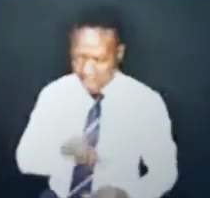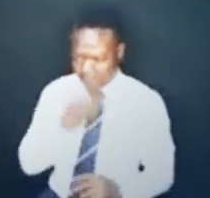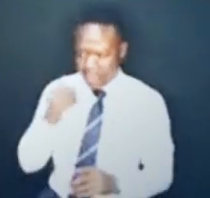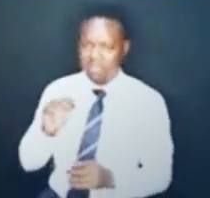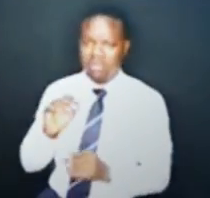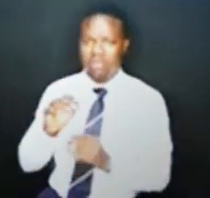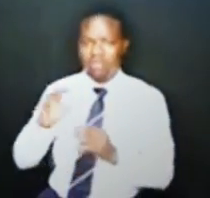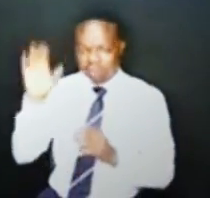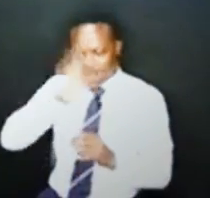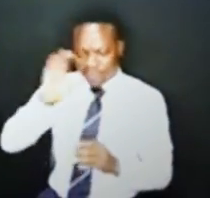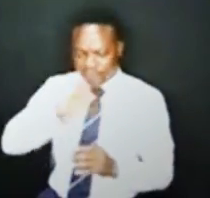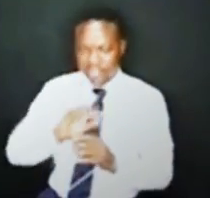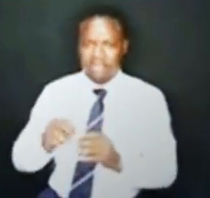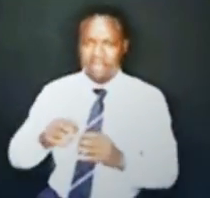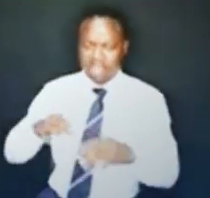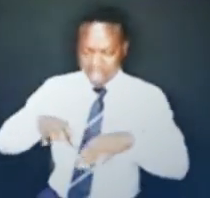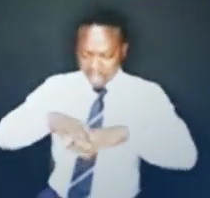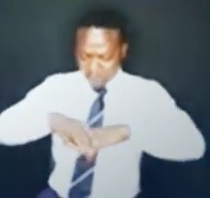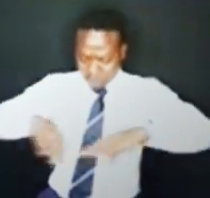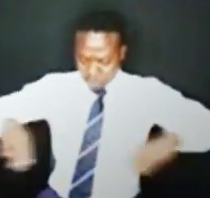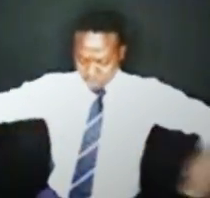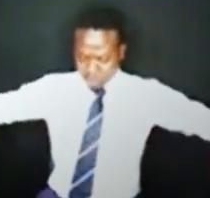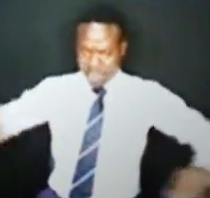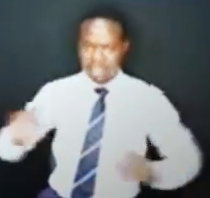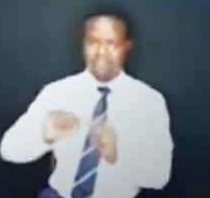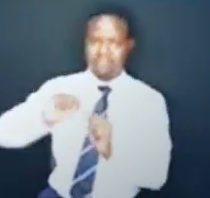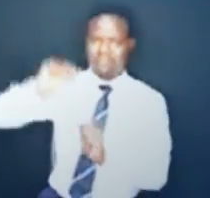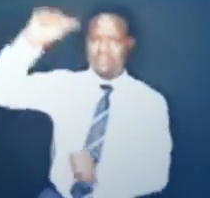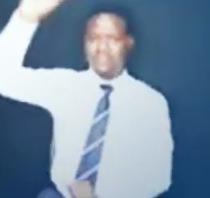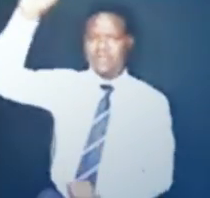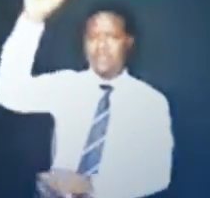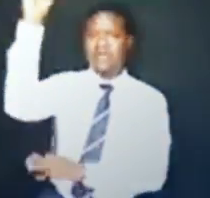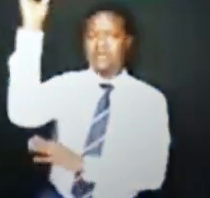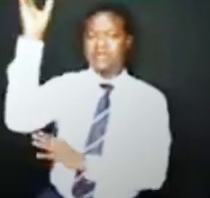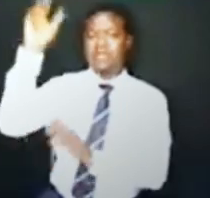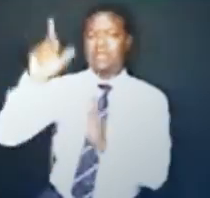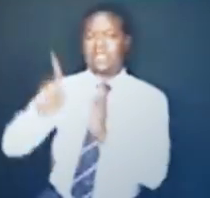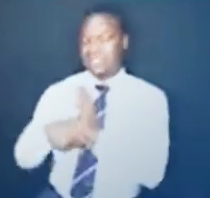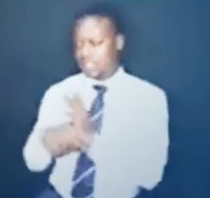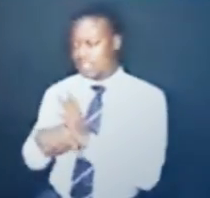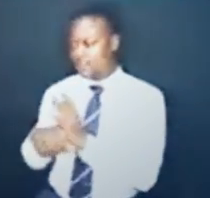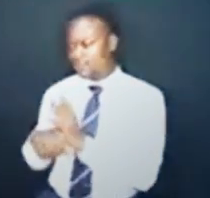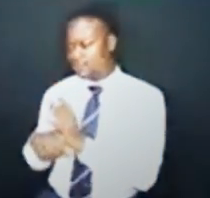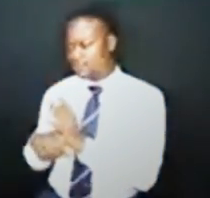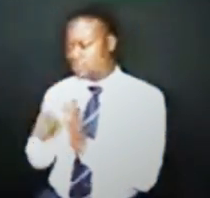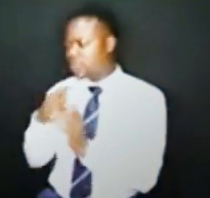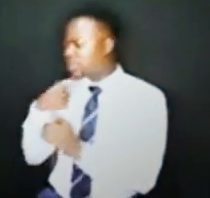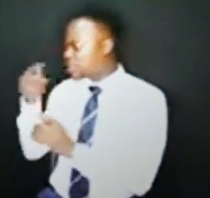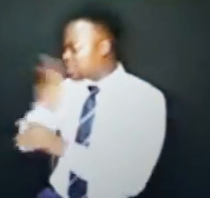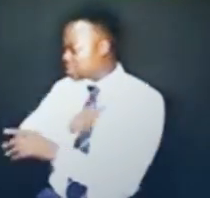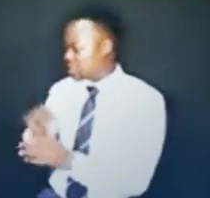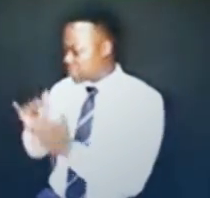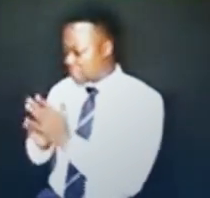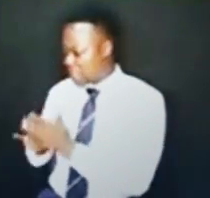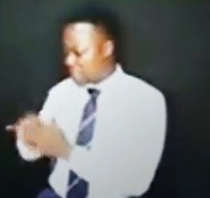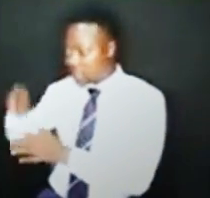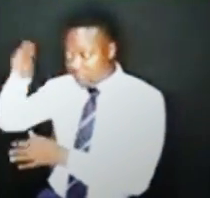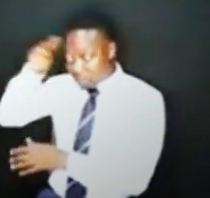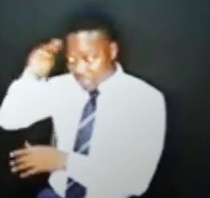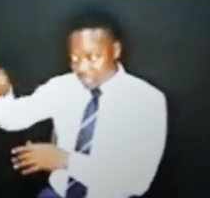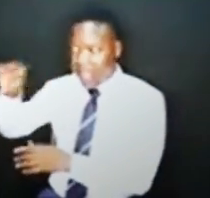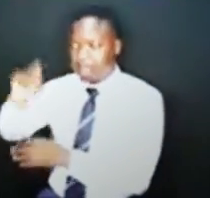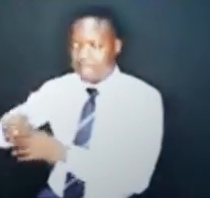king in the morning to have Mordecai impaled on it. Enna ni